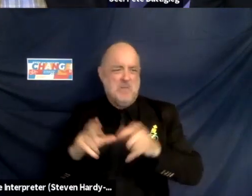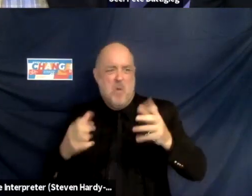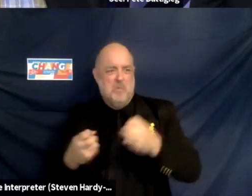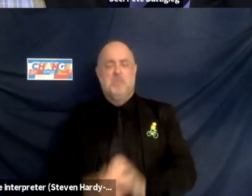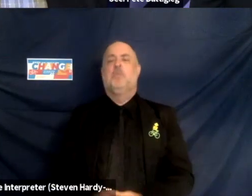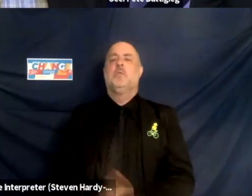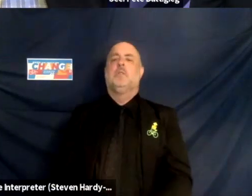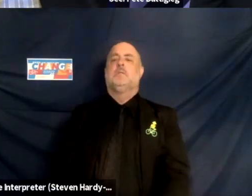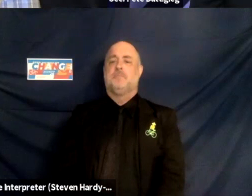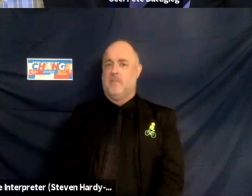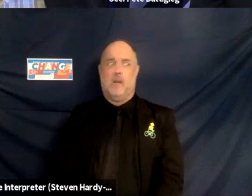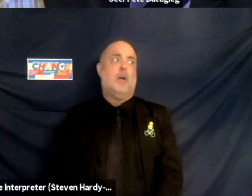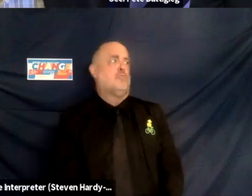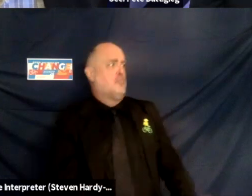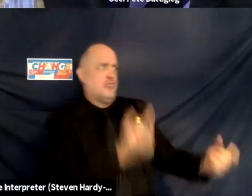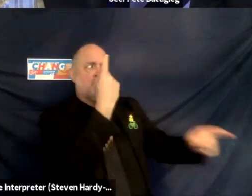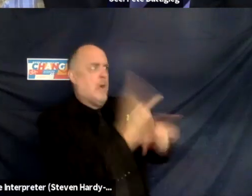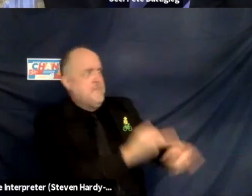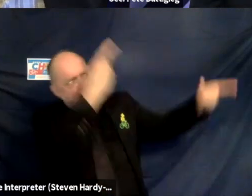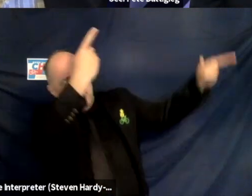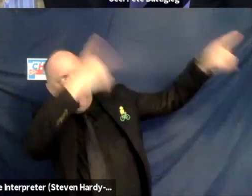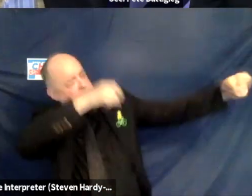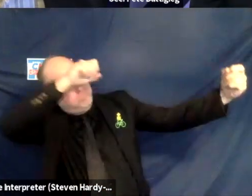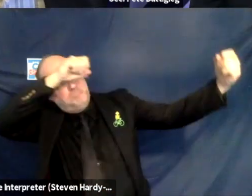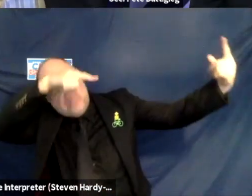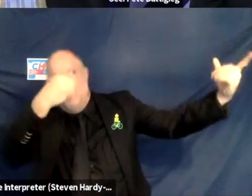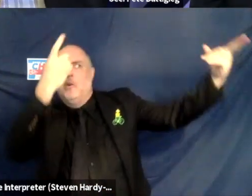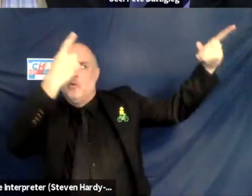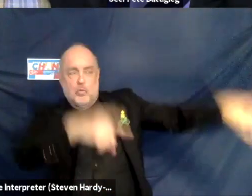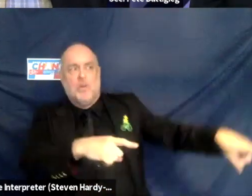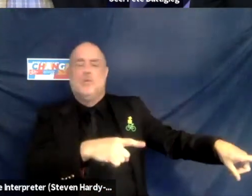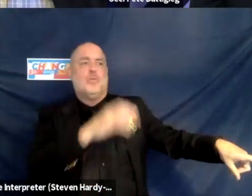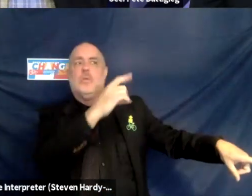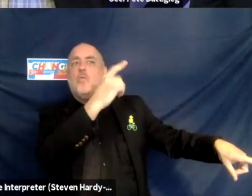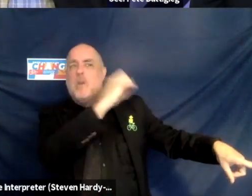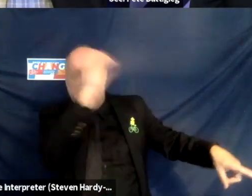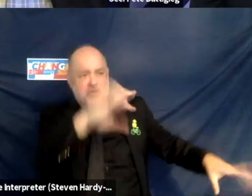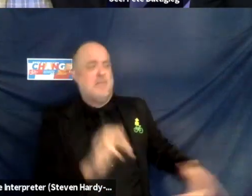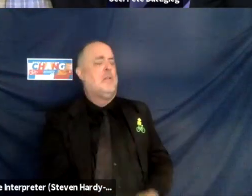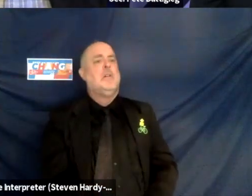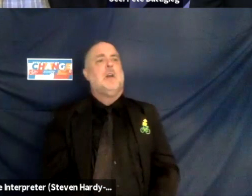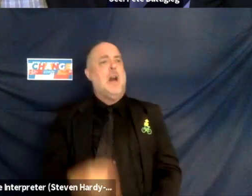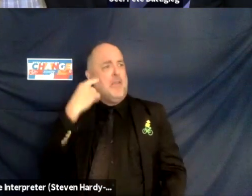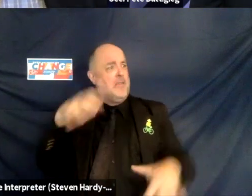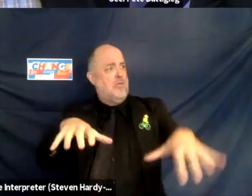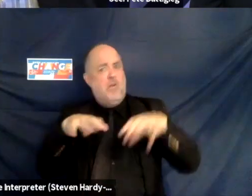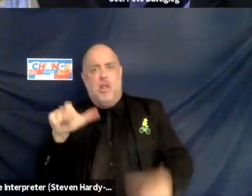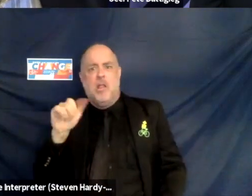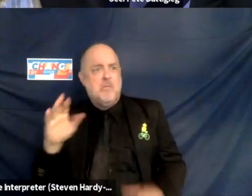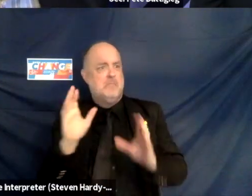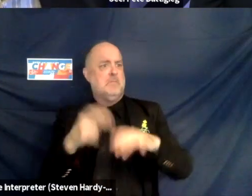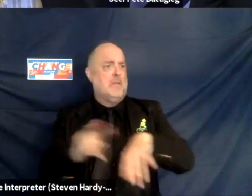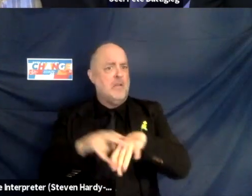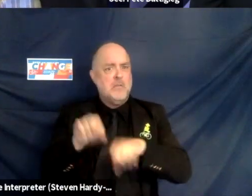and totally get it. Your remarks, 100%. I think this audience is hopeful for that, meaning electric bikes too,